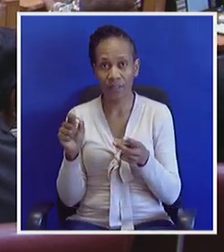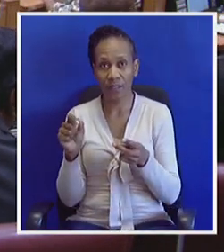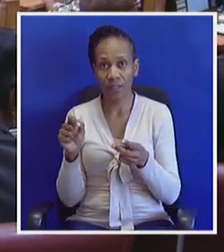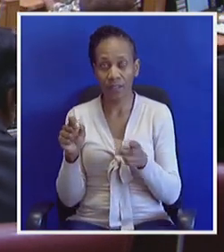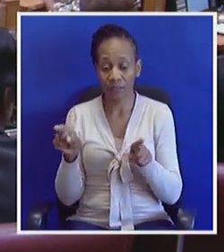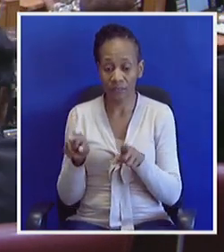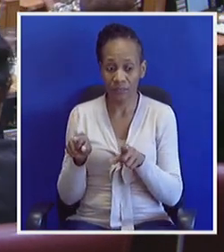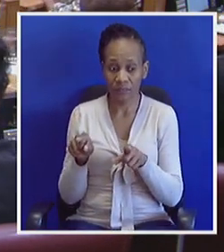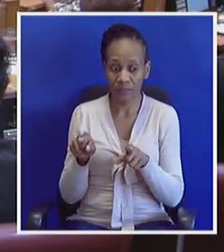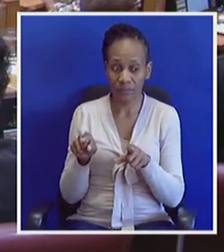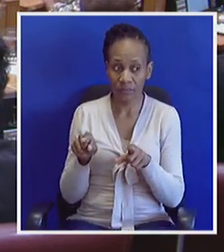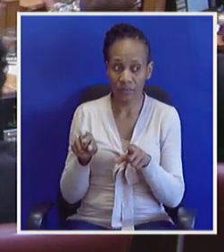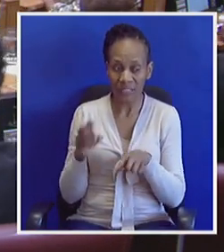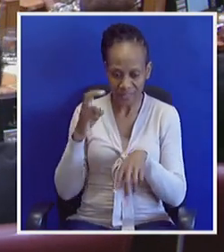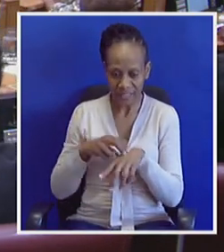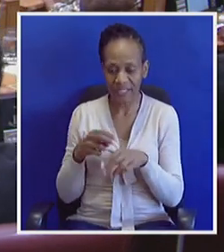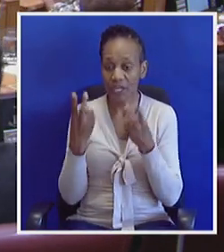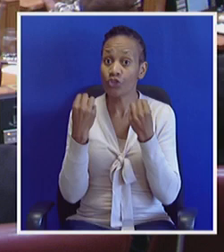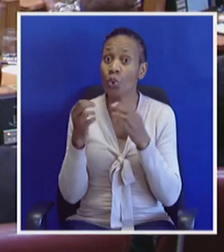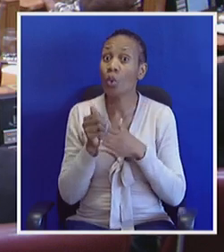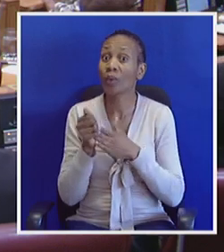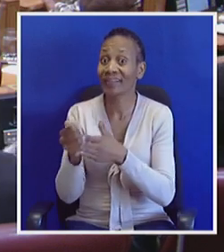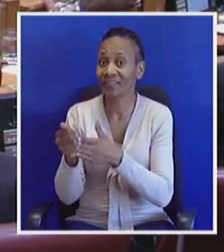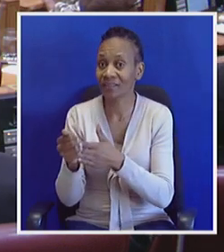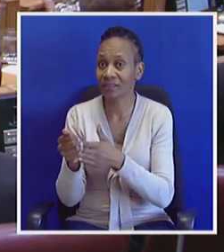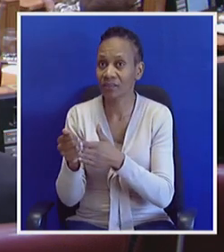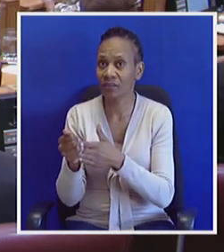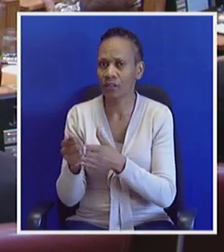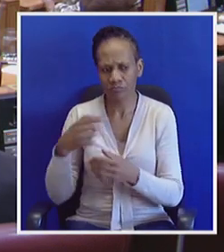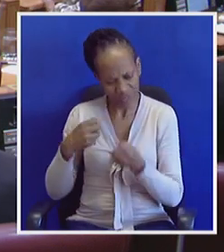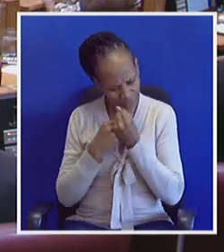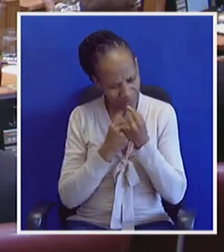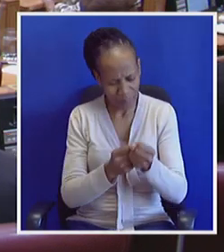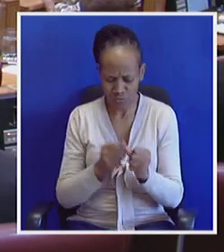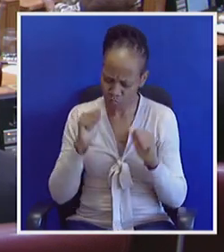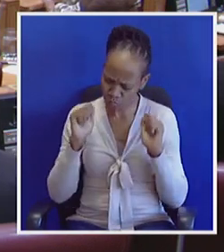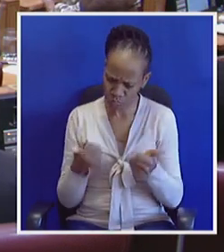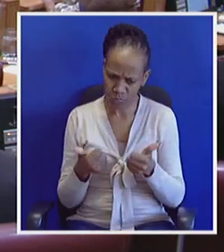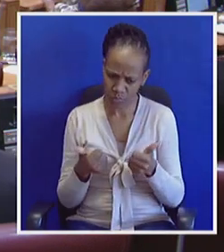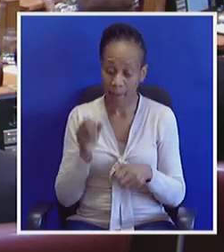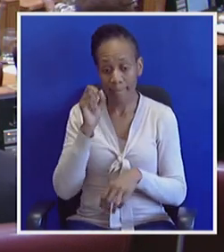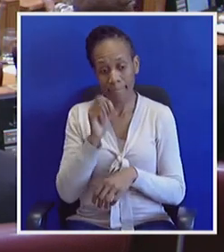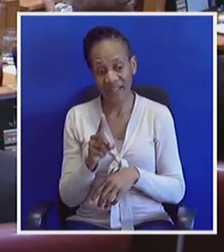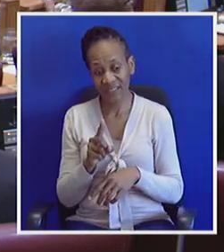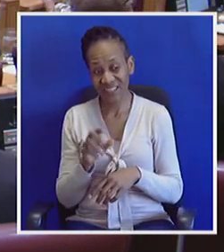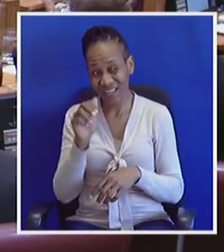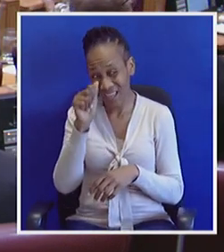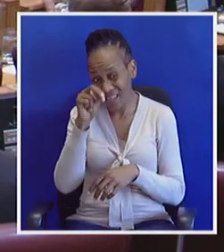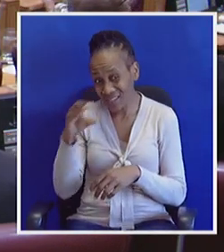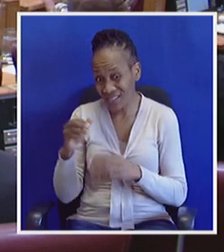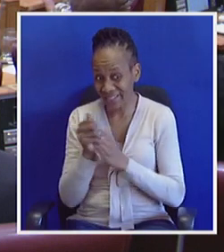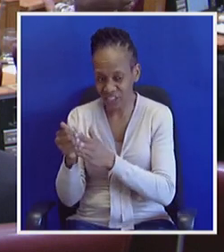country are in the need of new leadership. Now, I can't agree with you more, Deputy President, but definitely not ANC